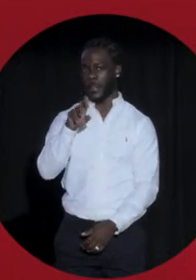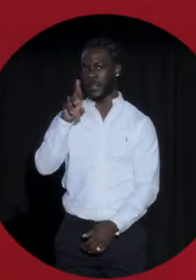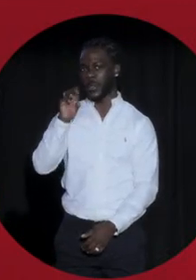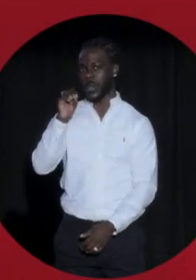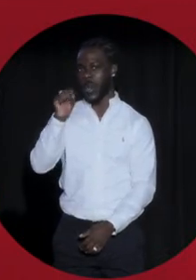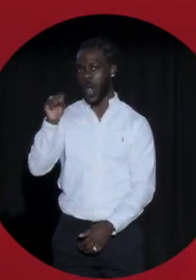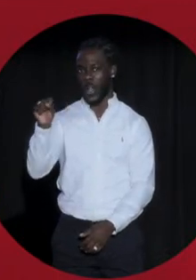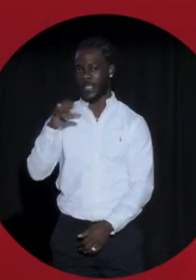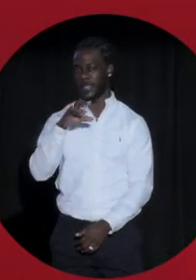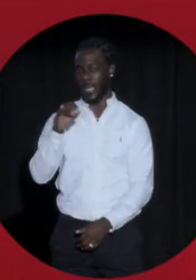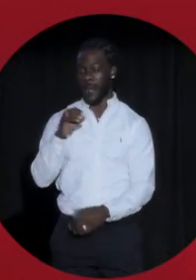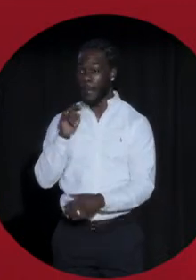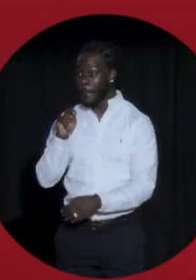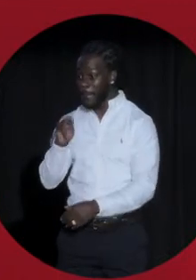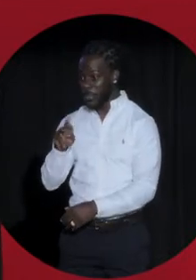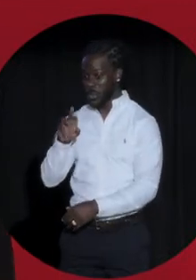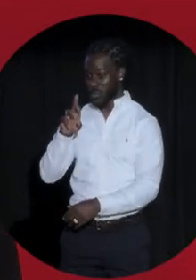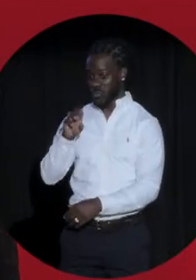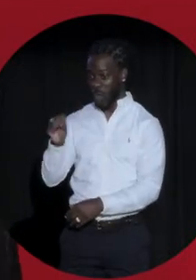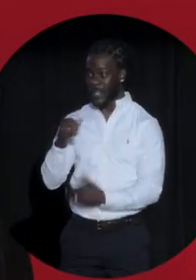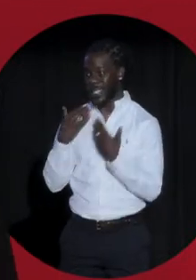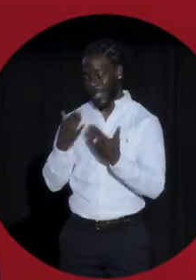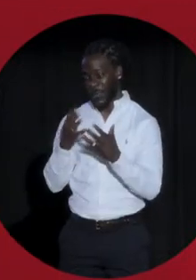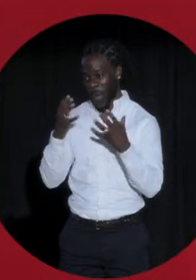and Mr. Ross, thank you very much.